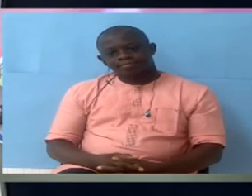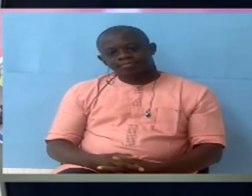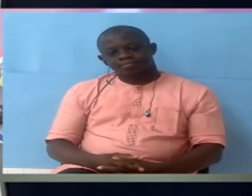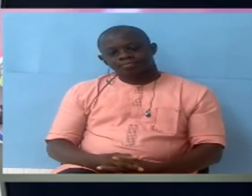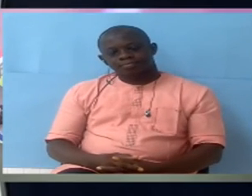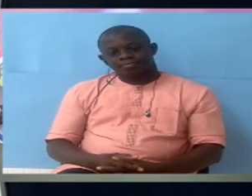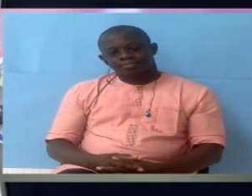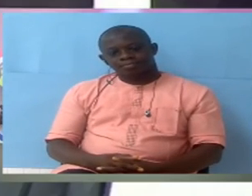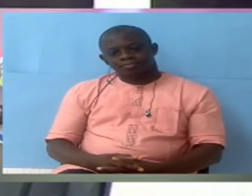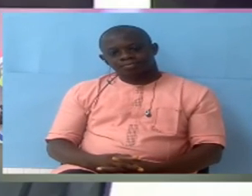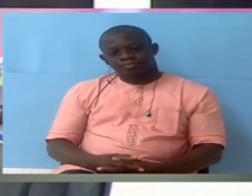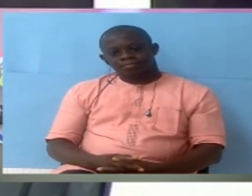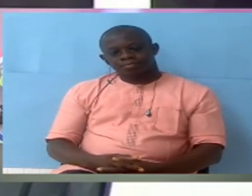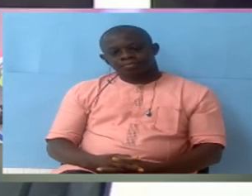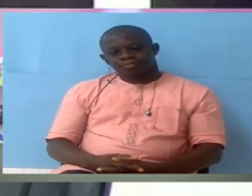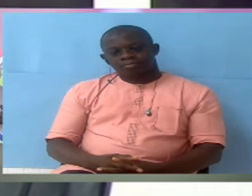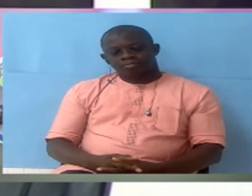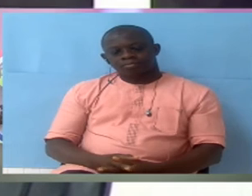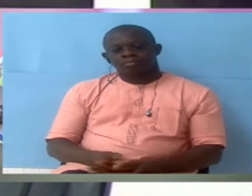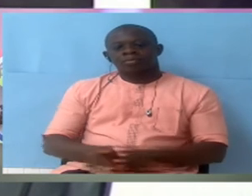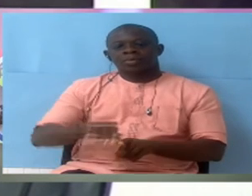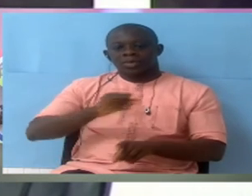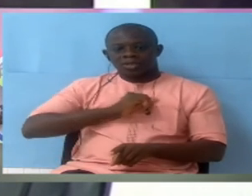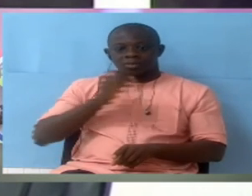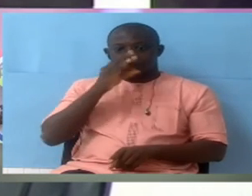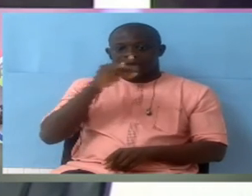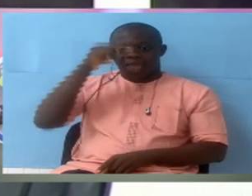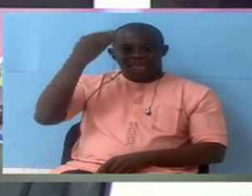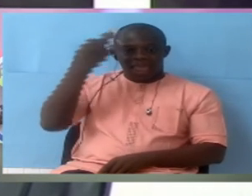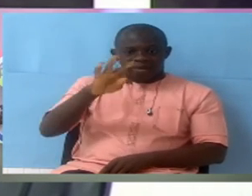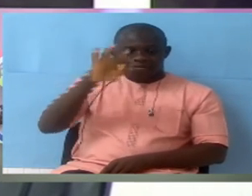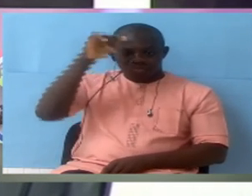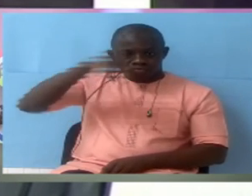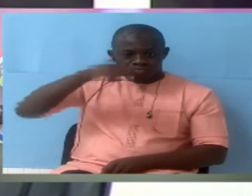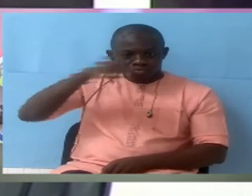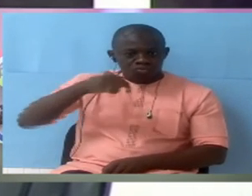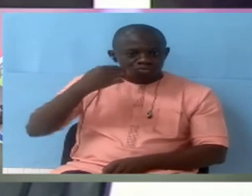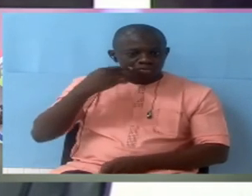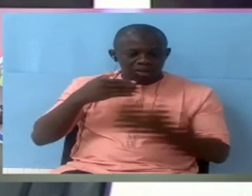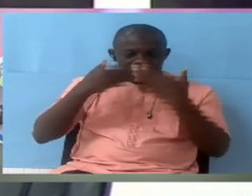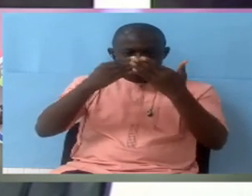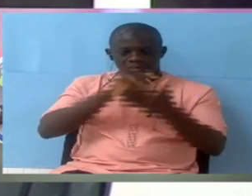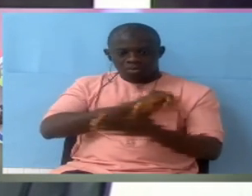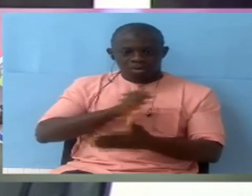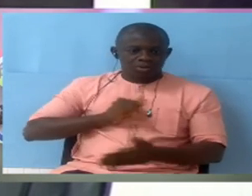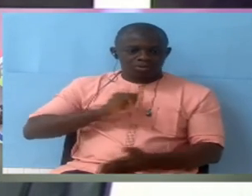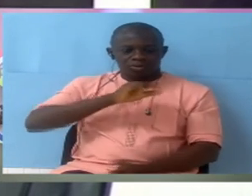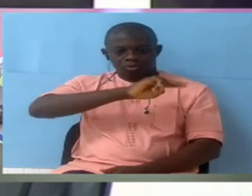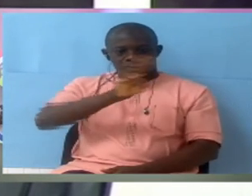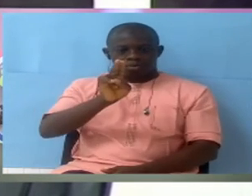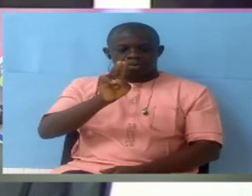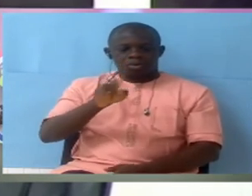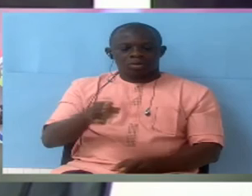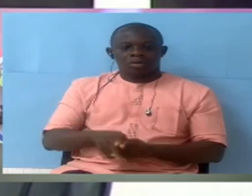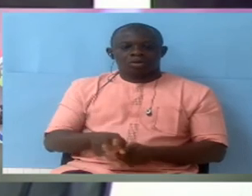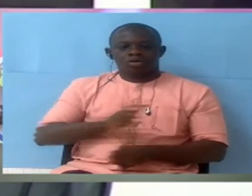He said that if you don't tell us today, munema so ñu waxu tay, it's not going to be easy with